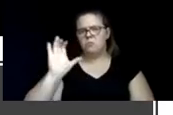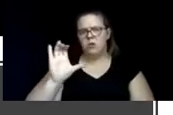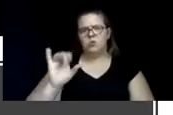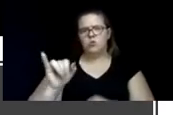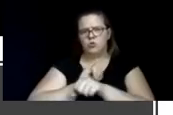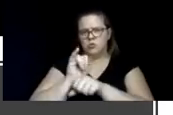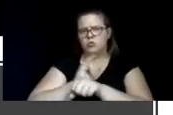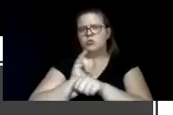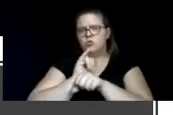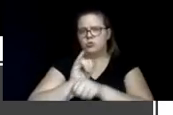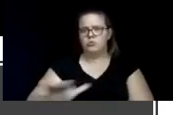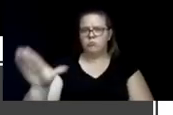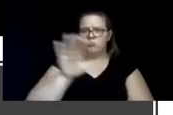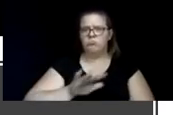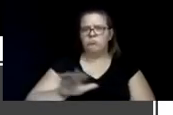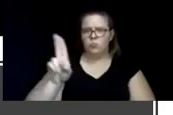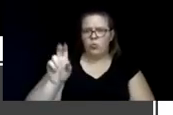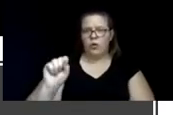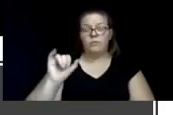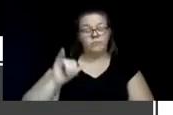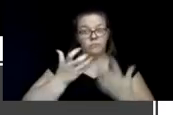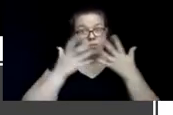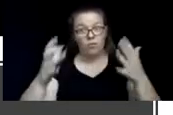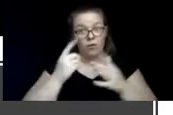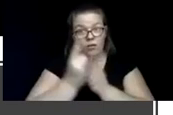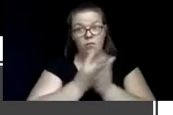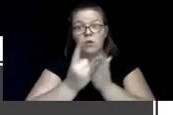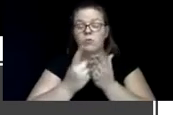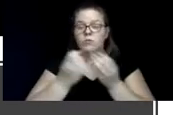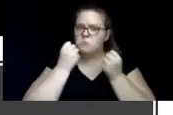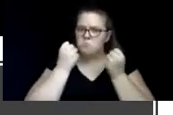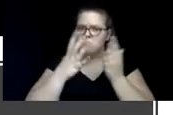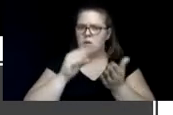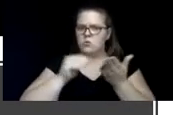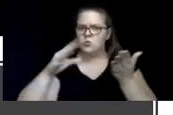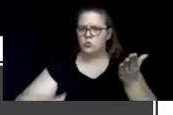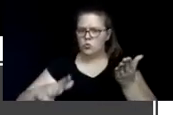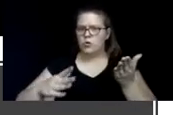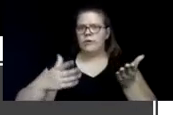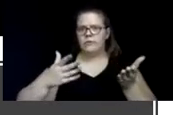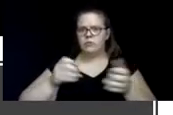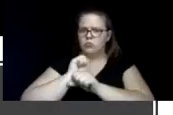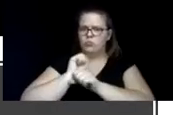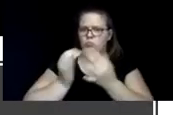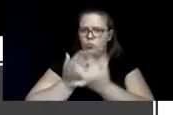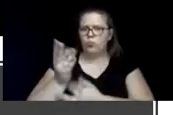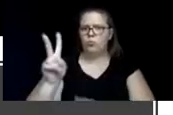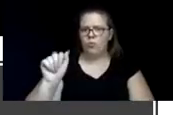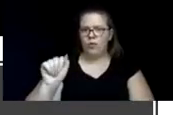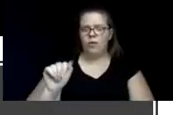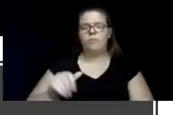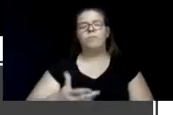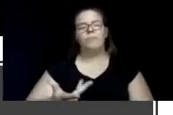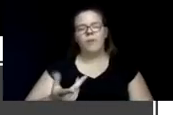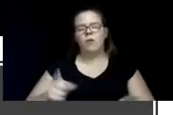of hours and a lot of students that come through the VA, and across other fields too. The VA is